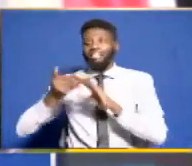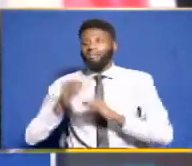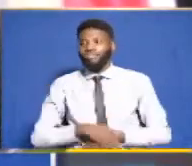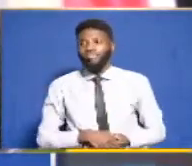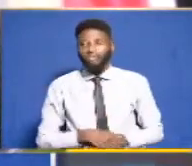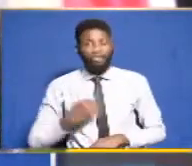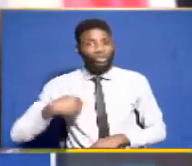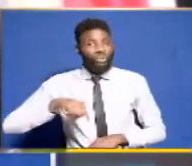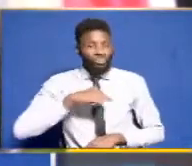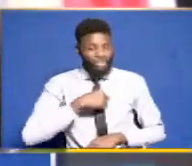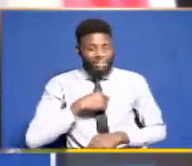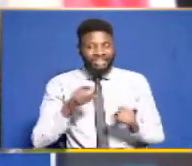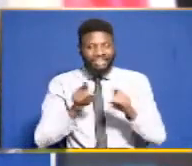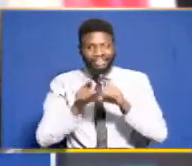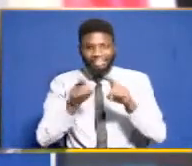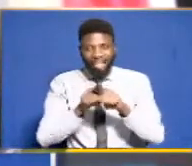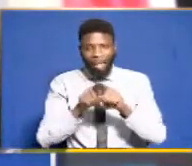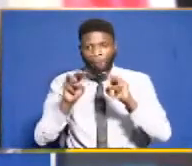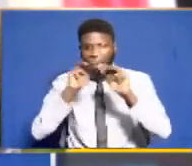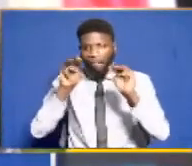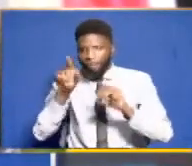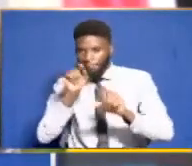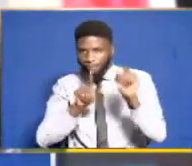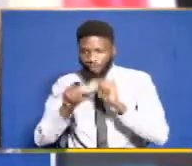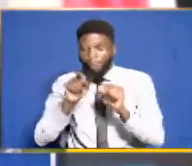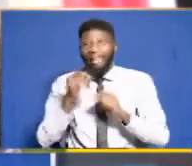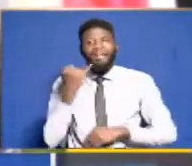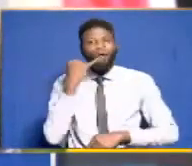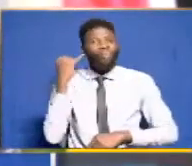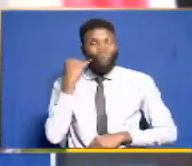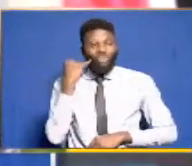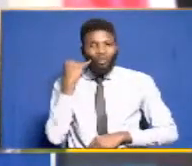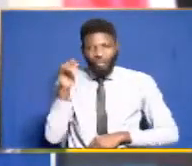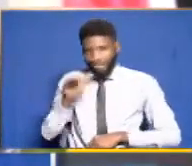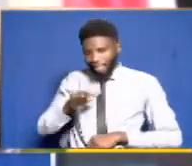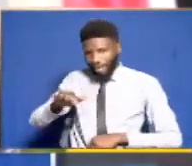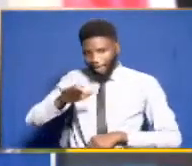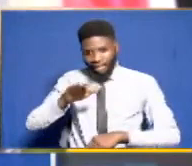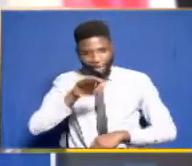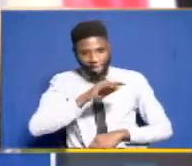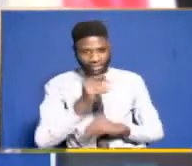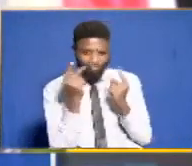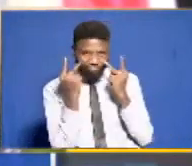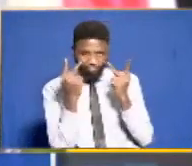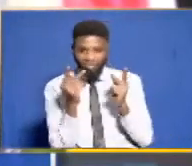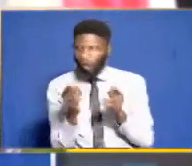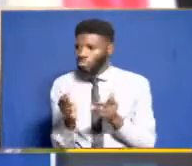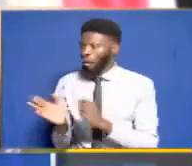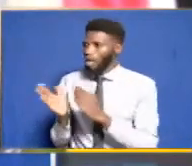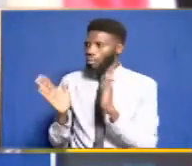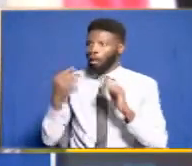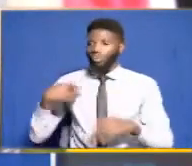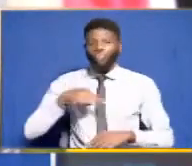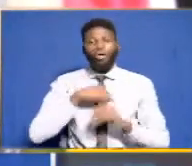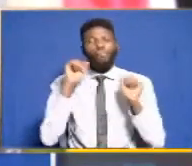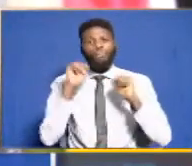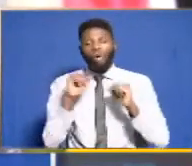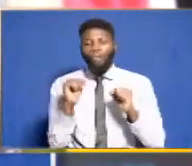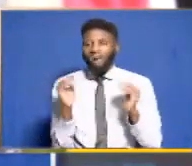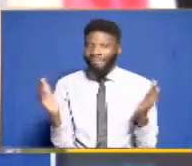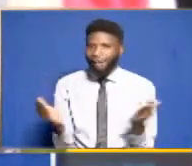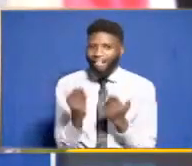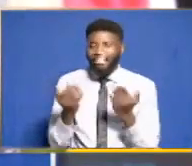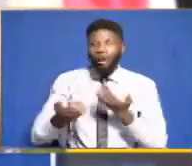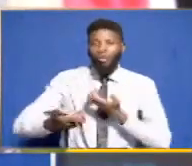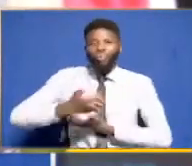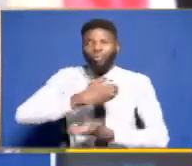Nakuru, specifically the municipal part of it, and we tried to look at ways in which we can be able to spur economic growth, increase